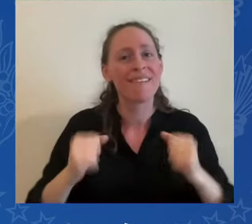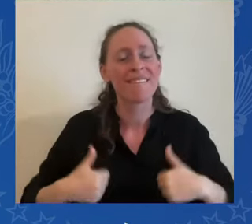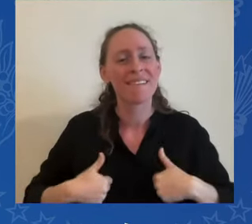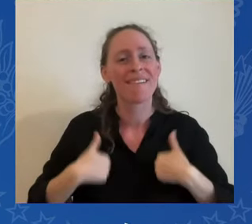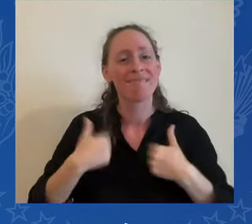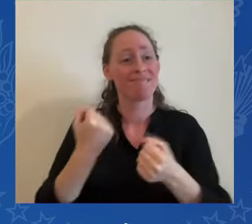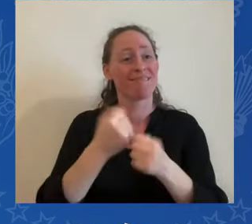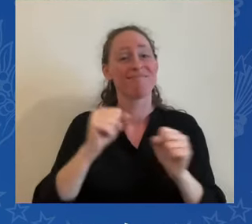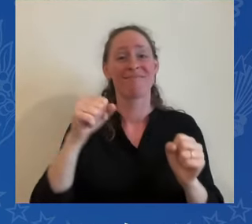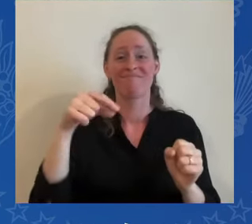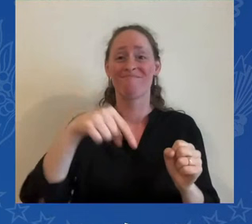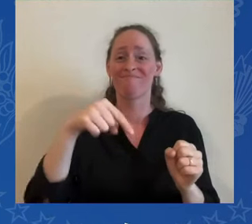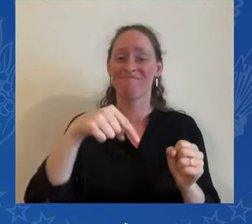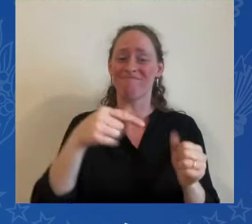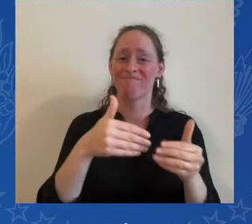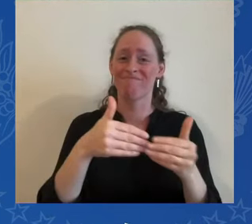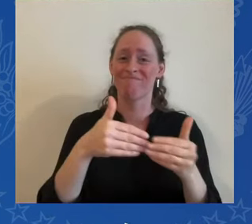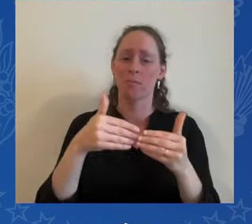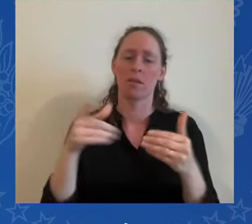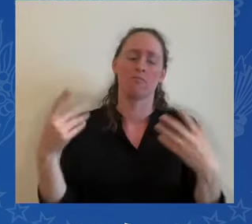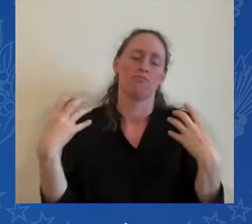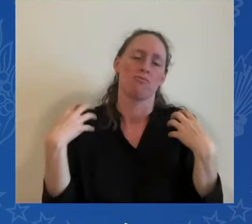spirit of New York's bravest.